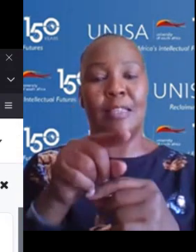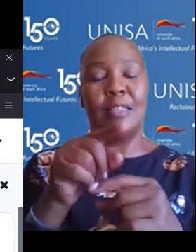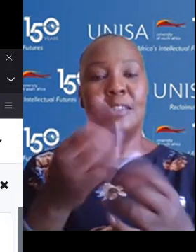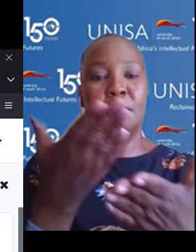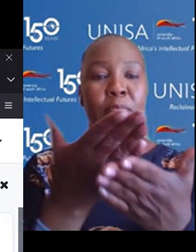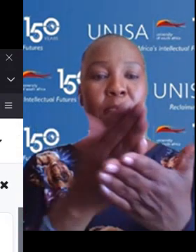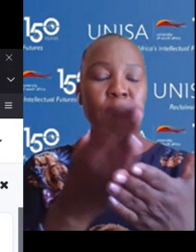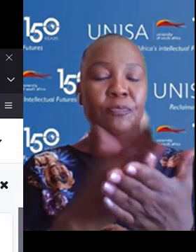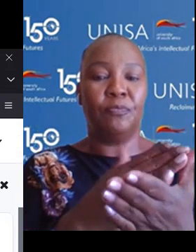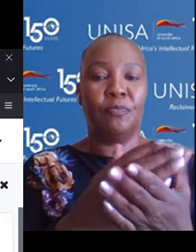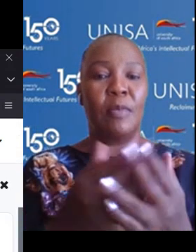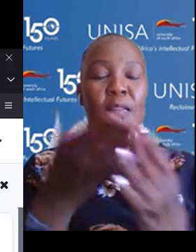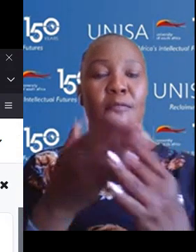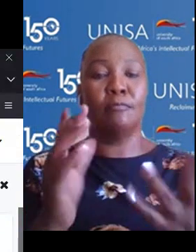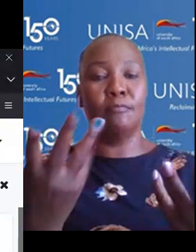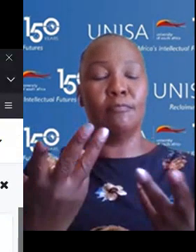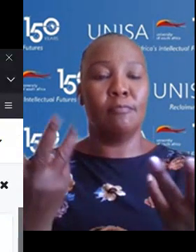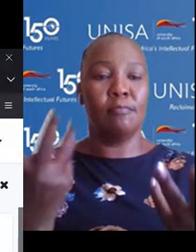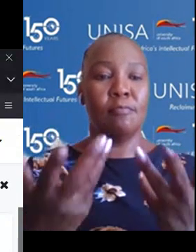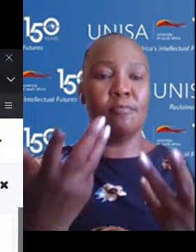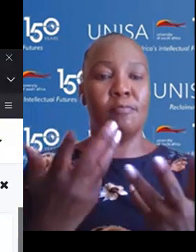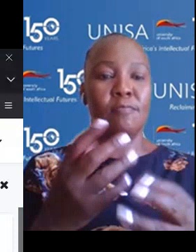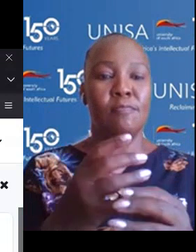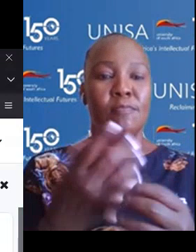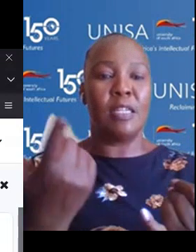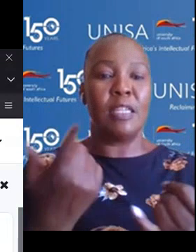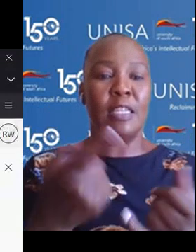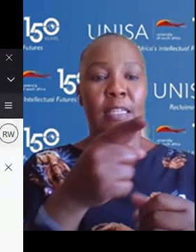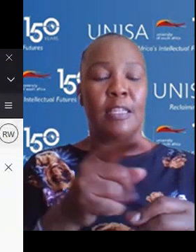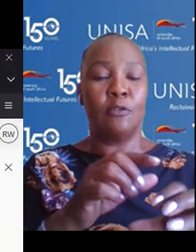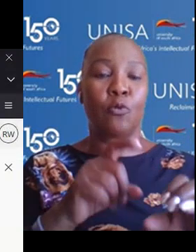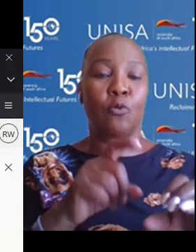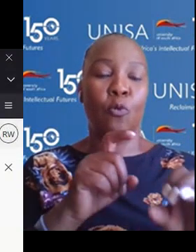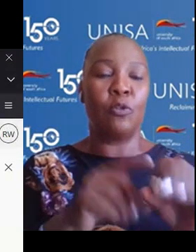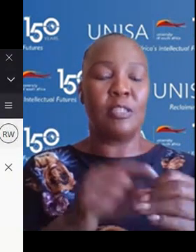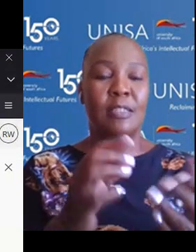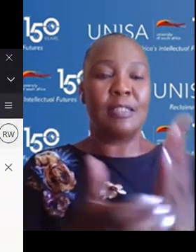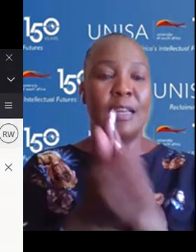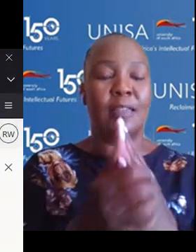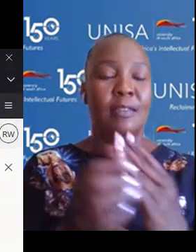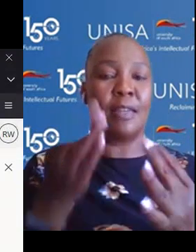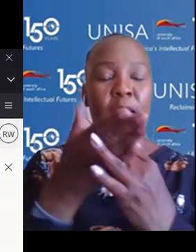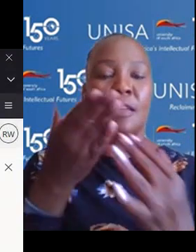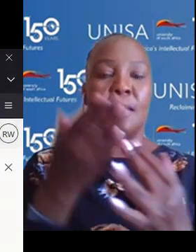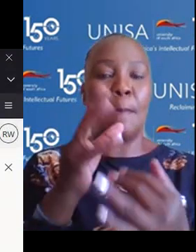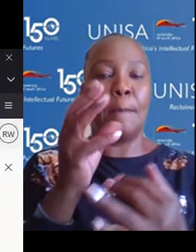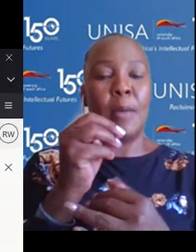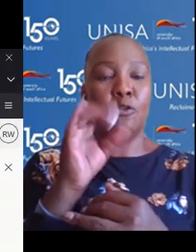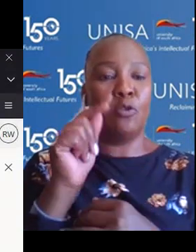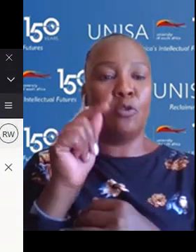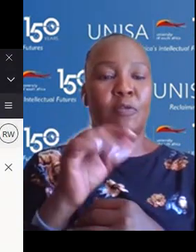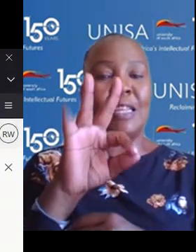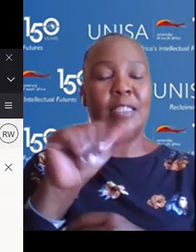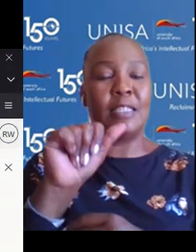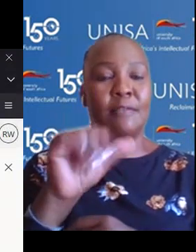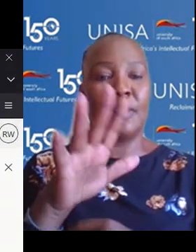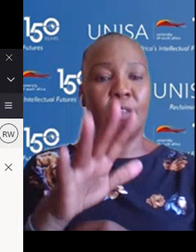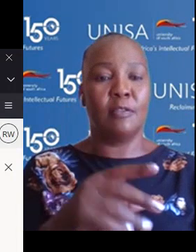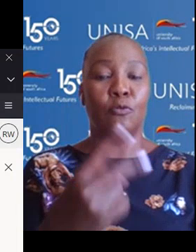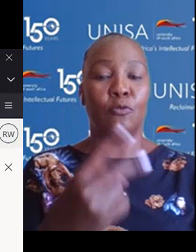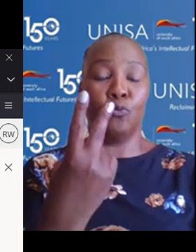need access to the course site, and you need access to Microsoft 365. And you can keep those two